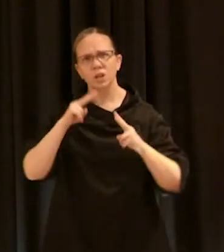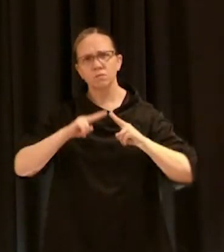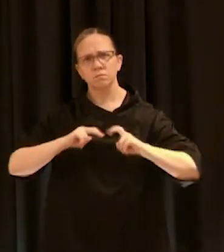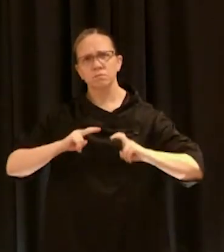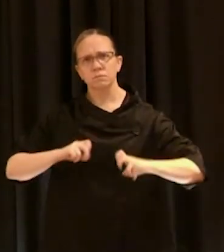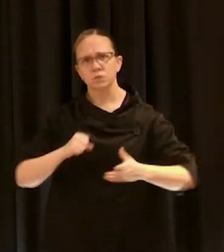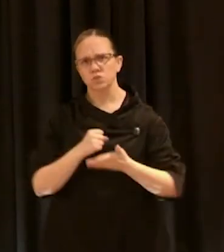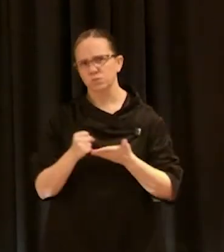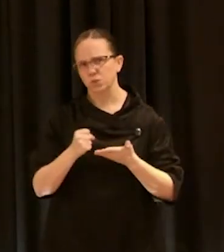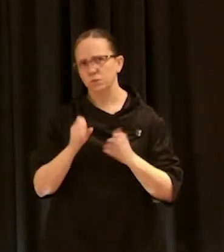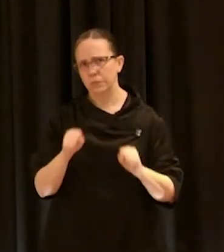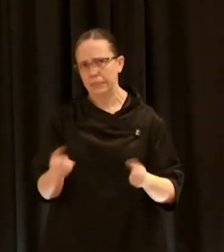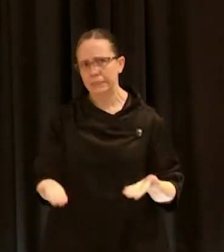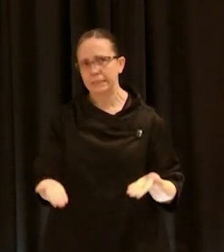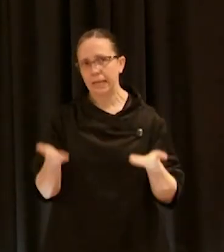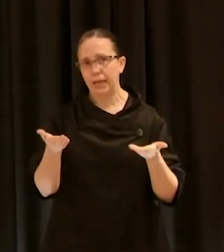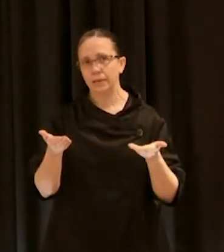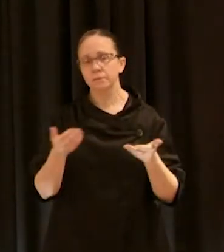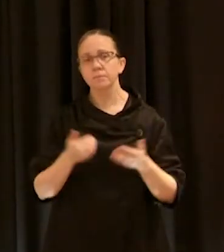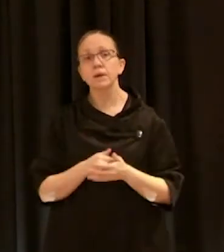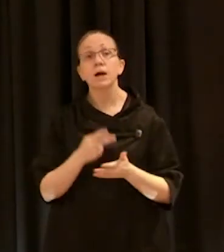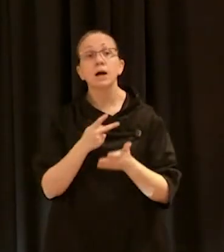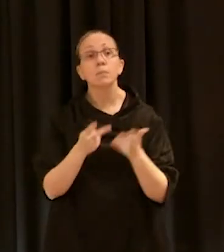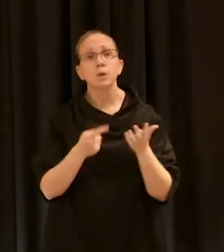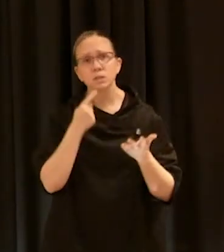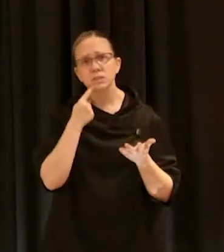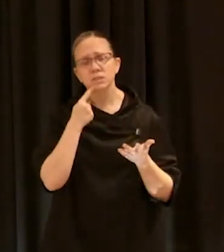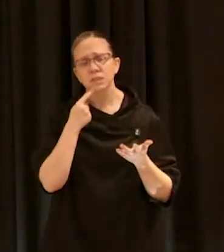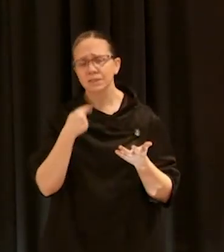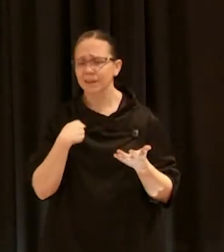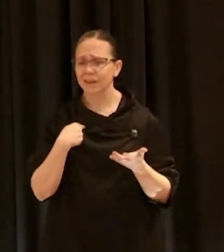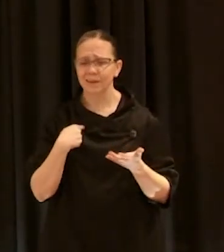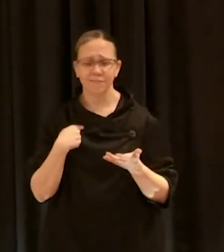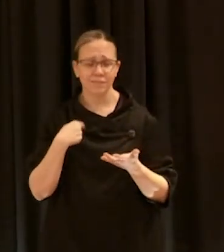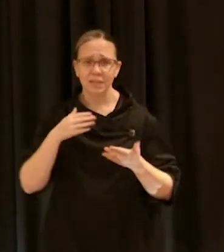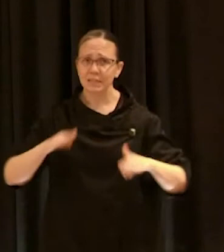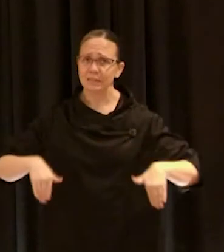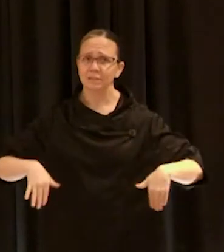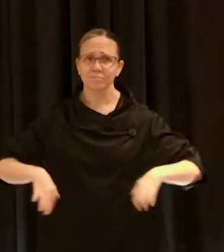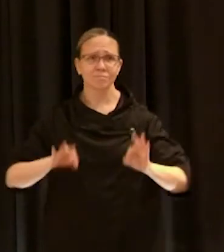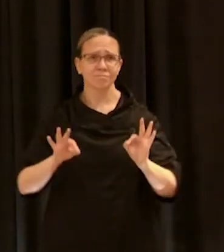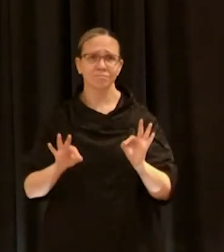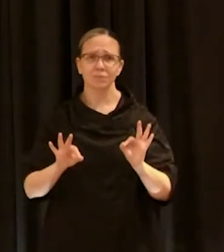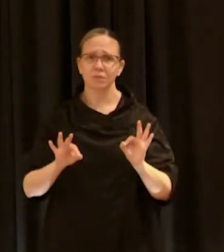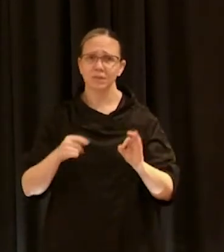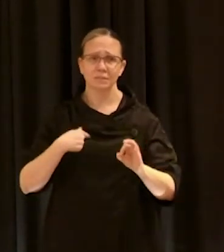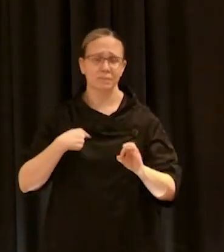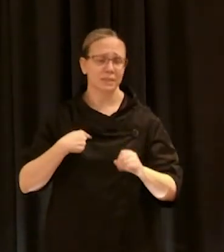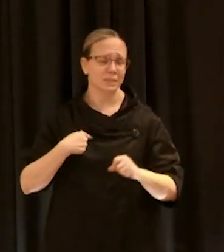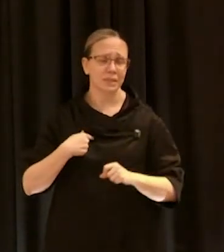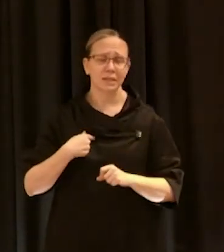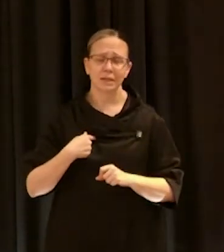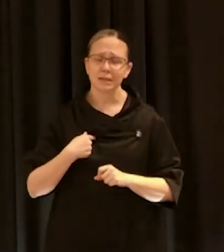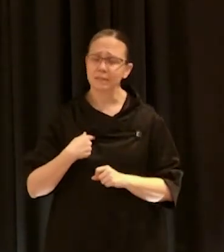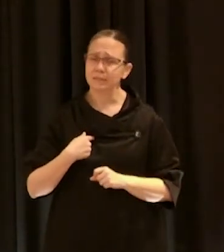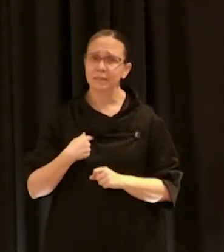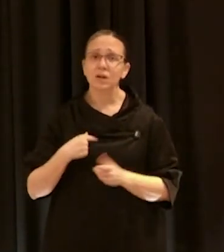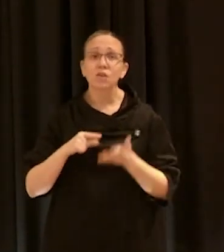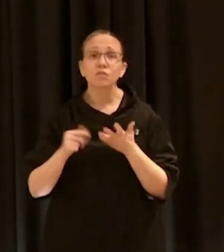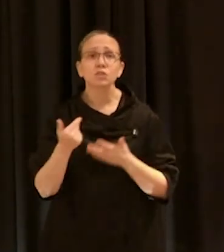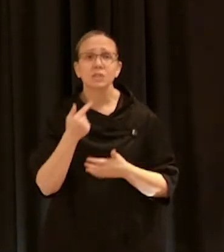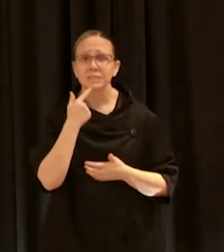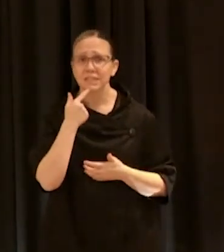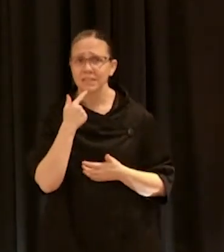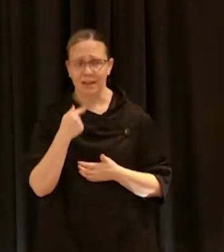You stand, and Paul said, I haven't already gotten to where I needed to be. Verse 12. He said, but verse 13,